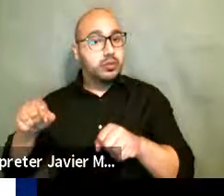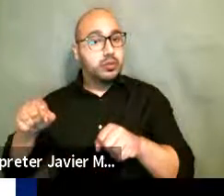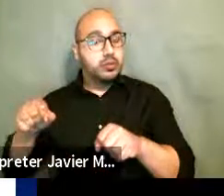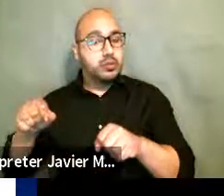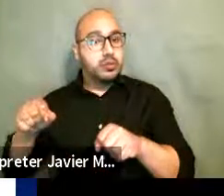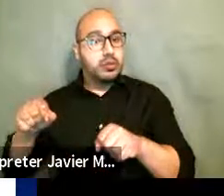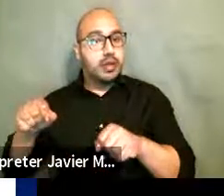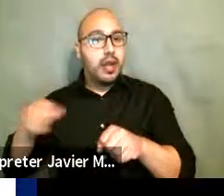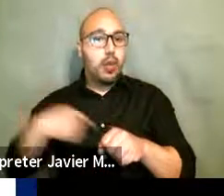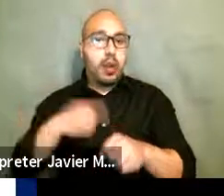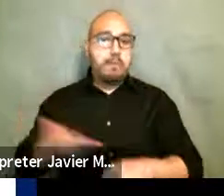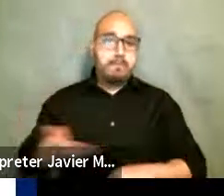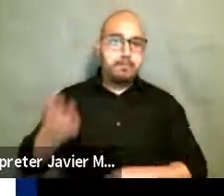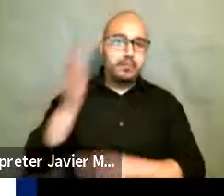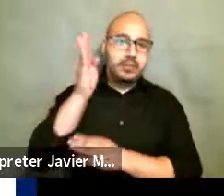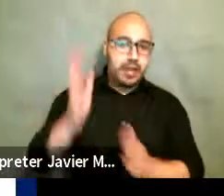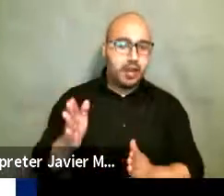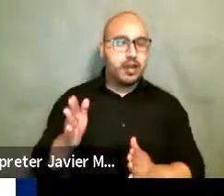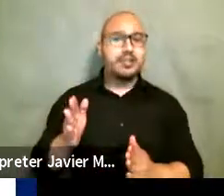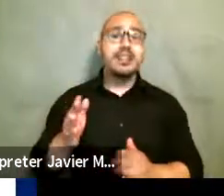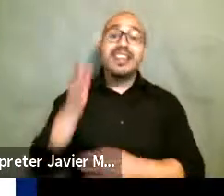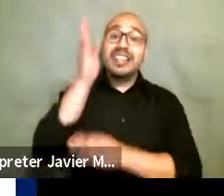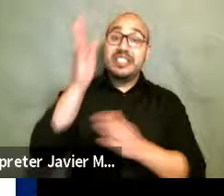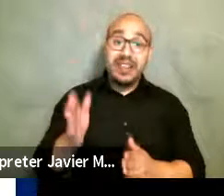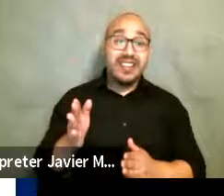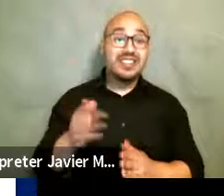own speakers, and they can come from overseas even.